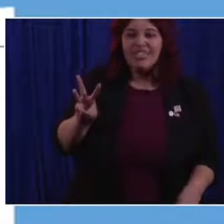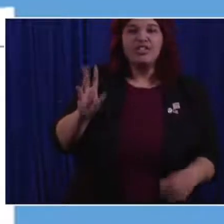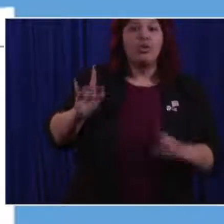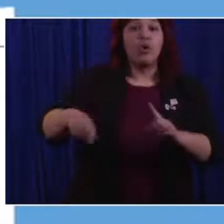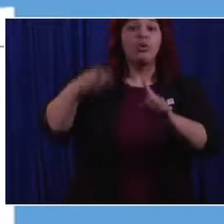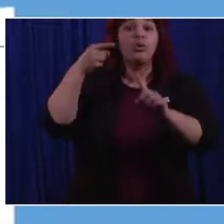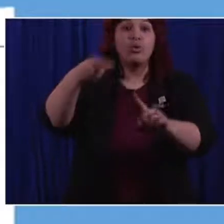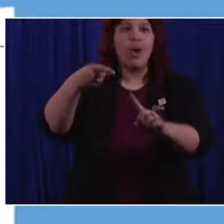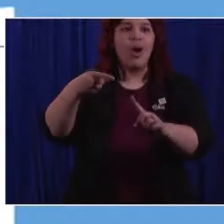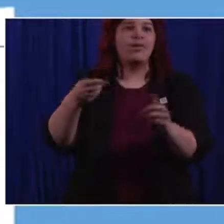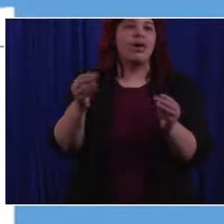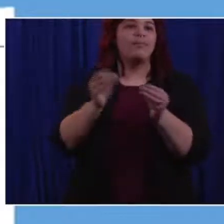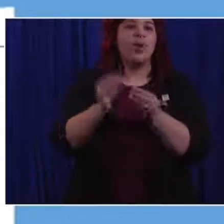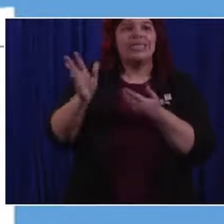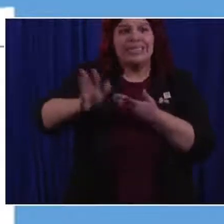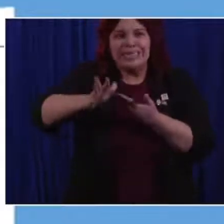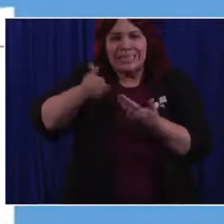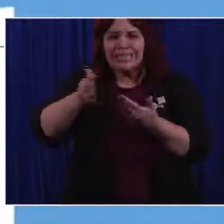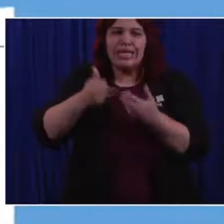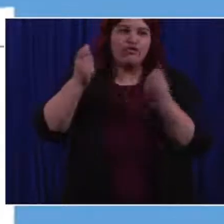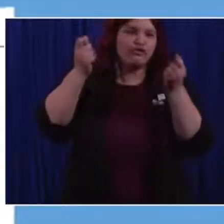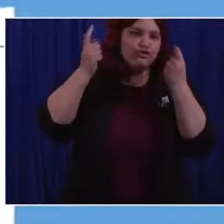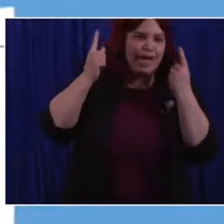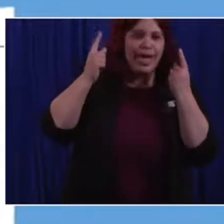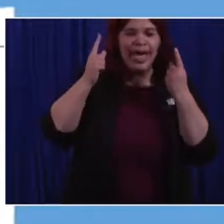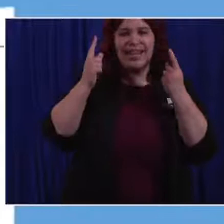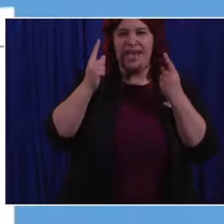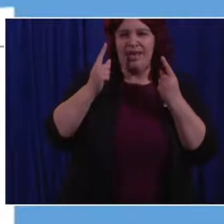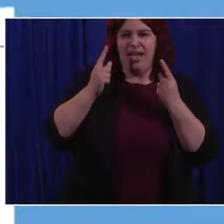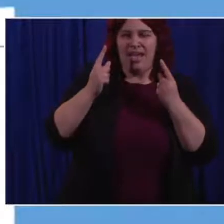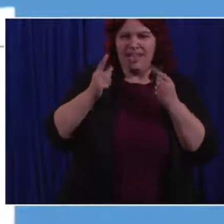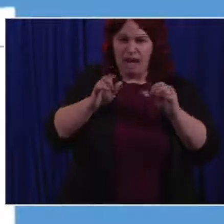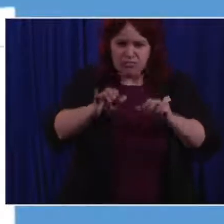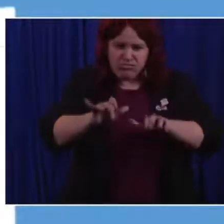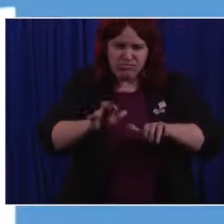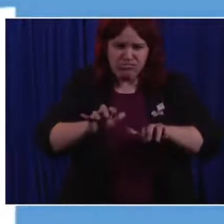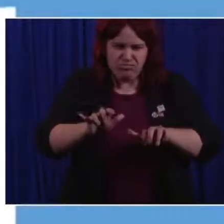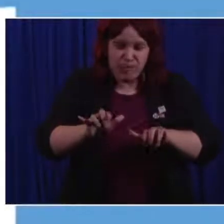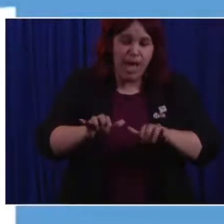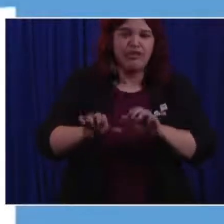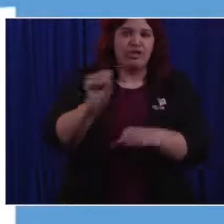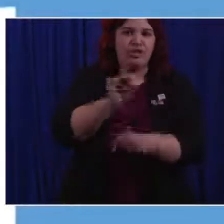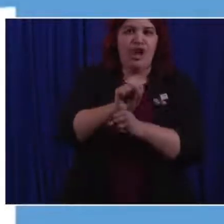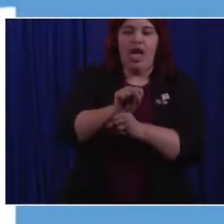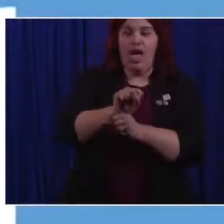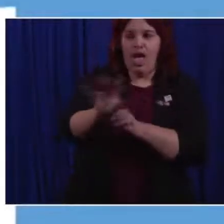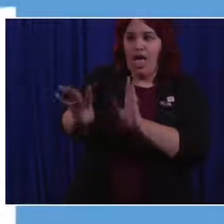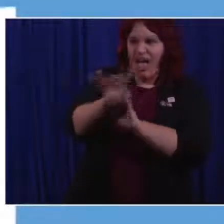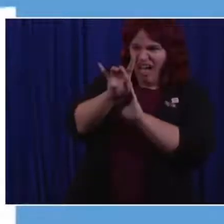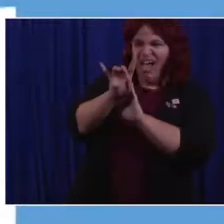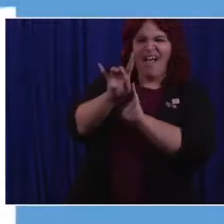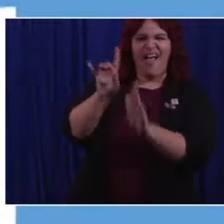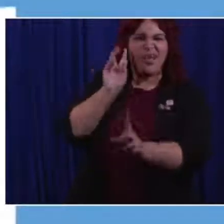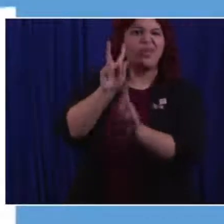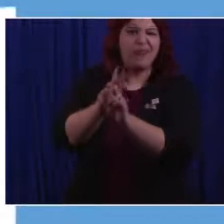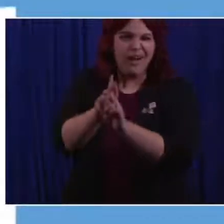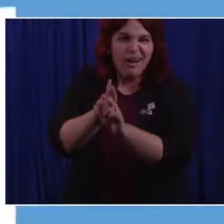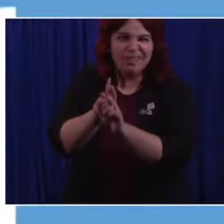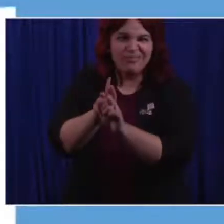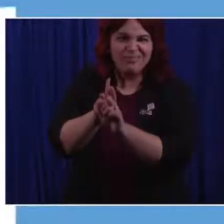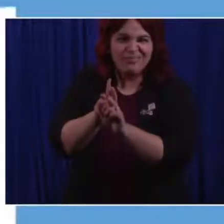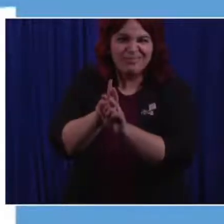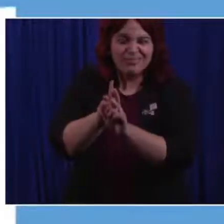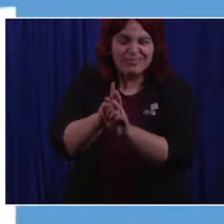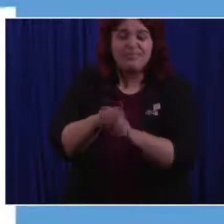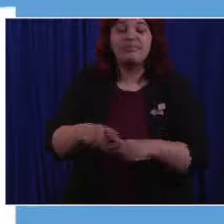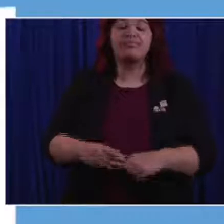job and a career and opportunities and just to take advantage of all the opportunities that are out there. We know